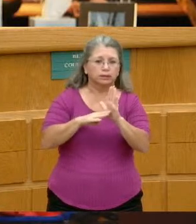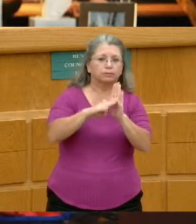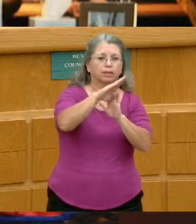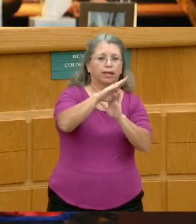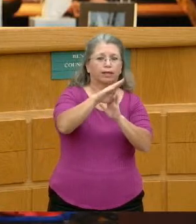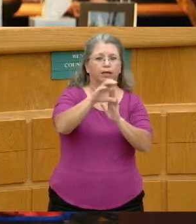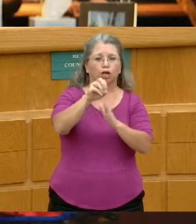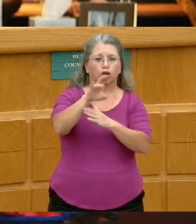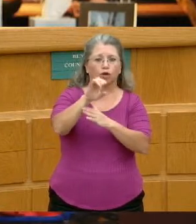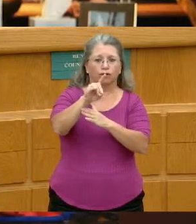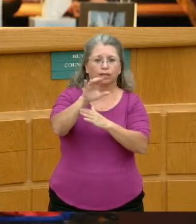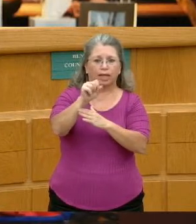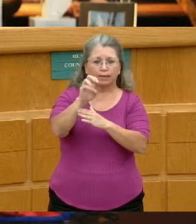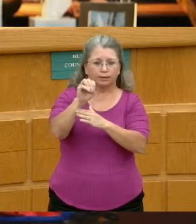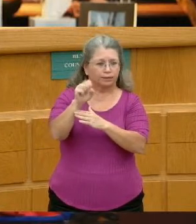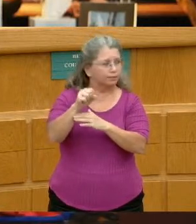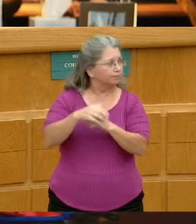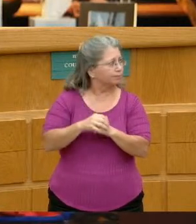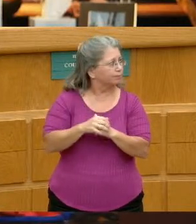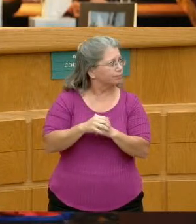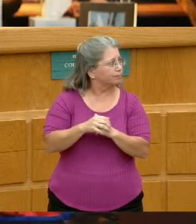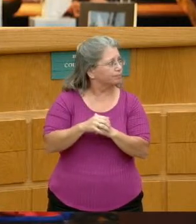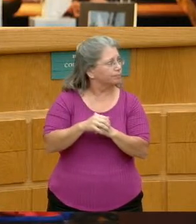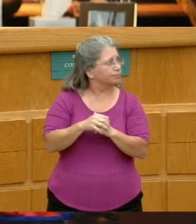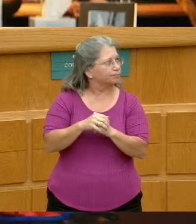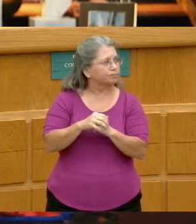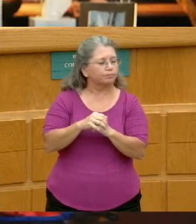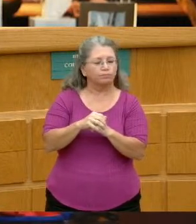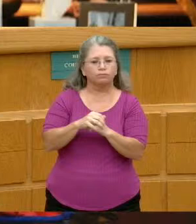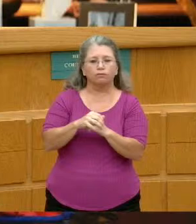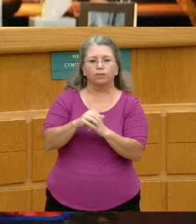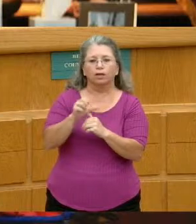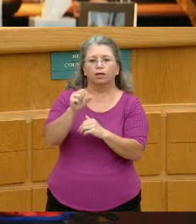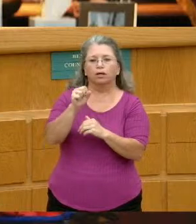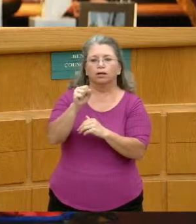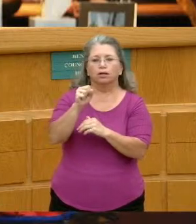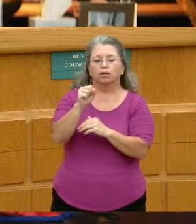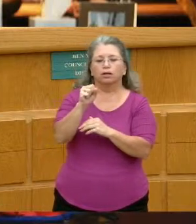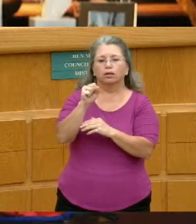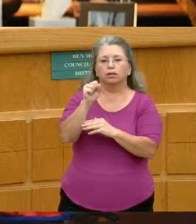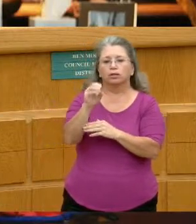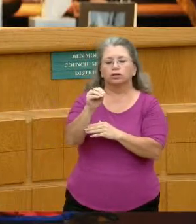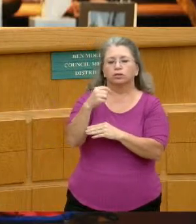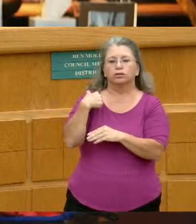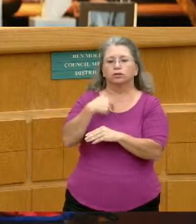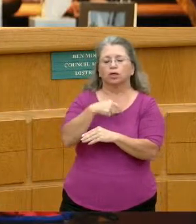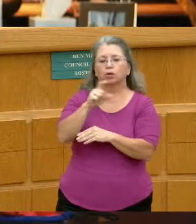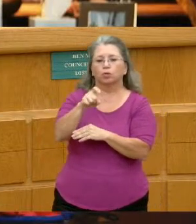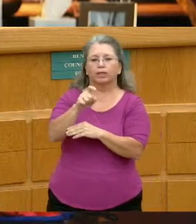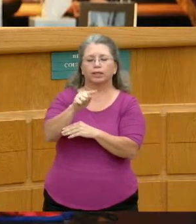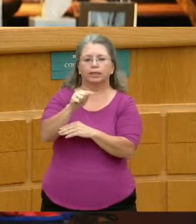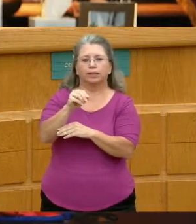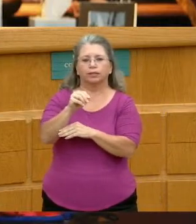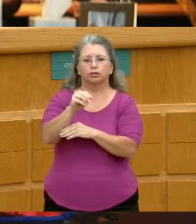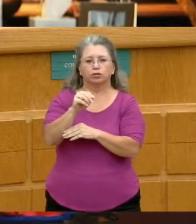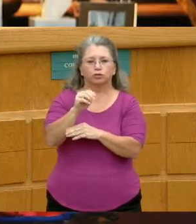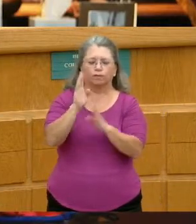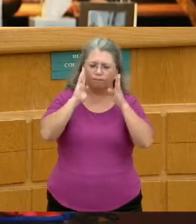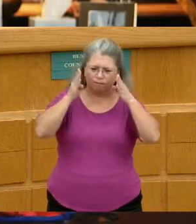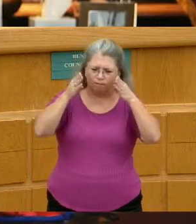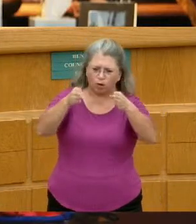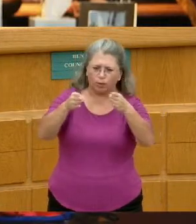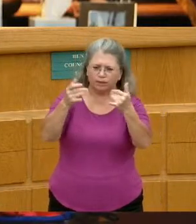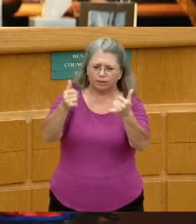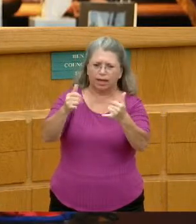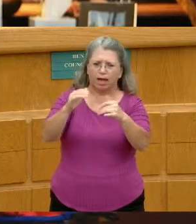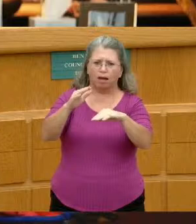cases. So we need to refocus on slowing the spread. But